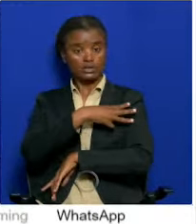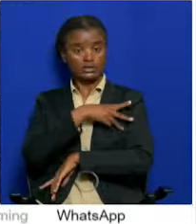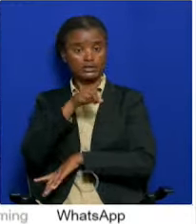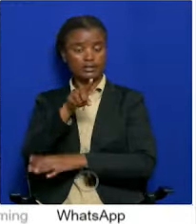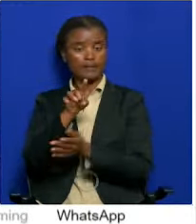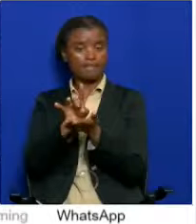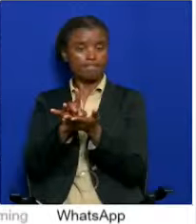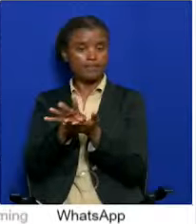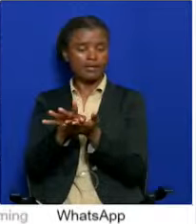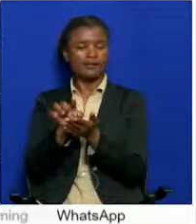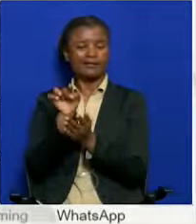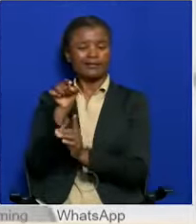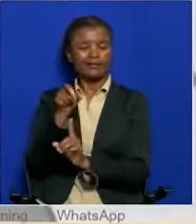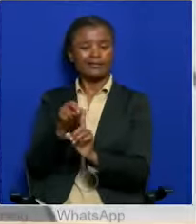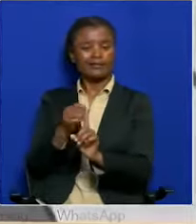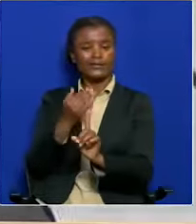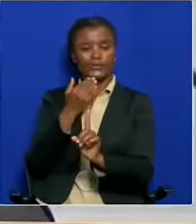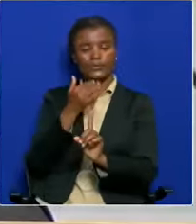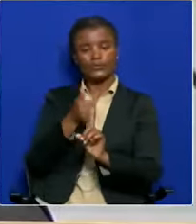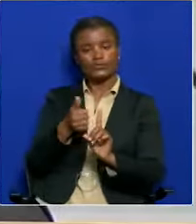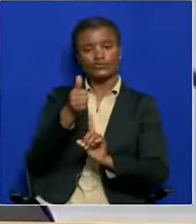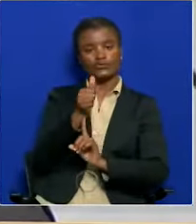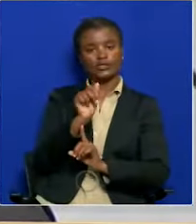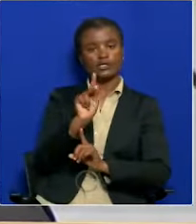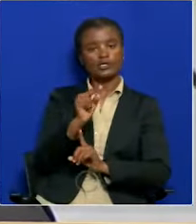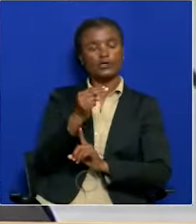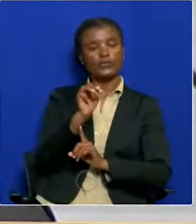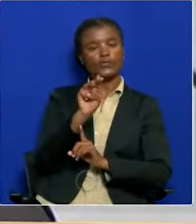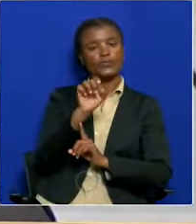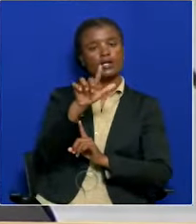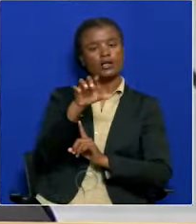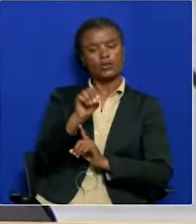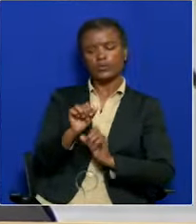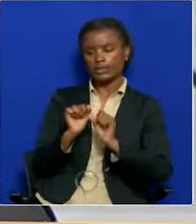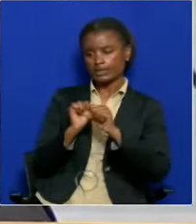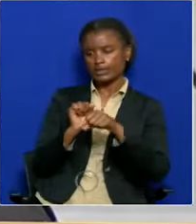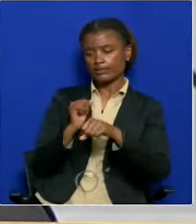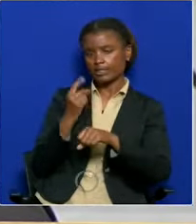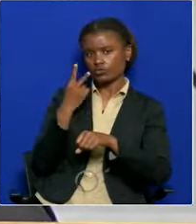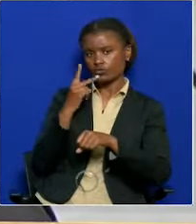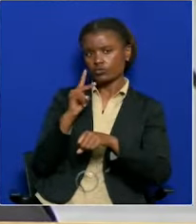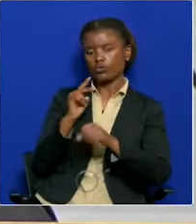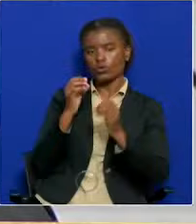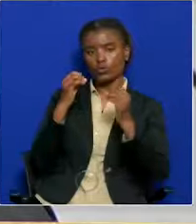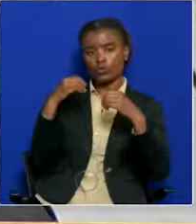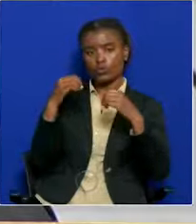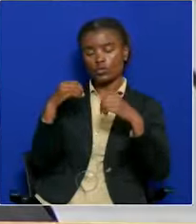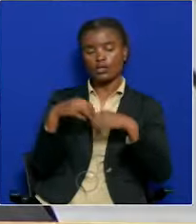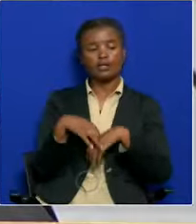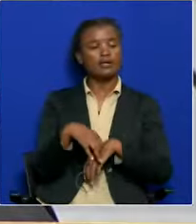Yes, And I you responded. I respond- saw it on Google. Yes, General. Thank you.